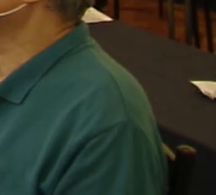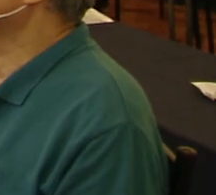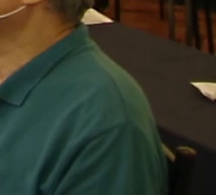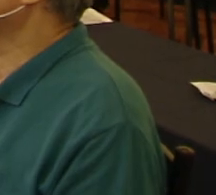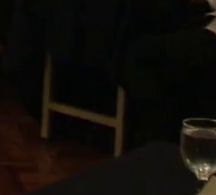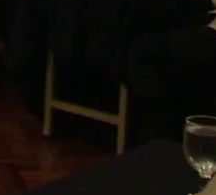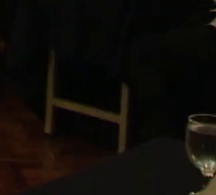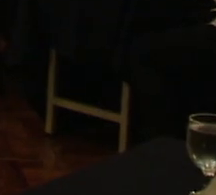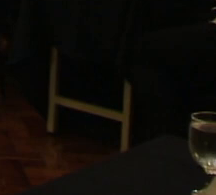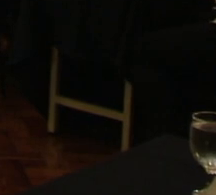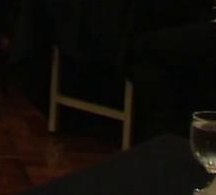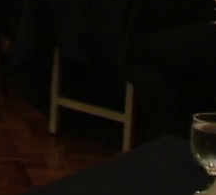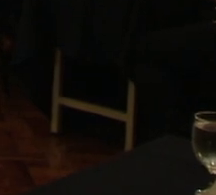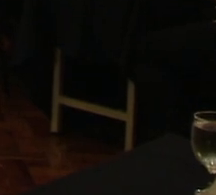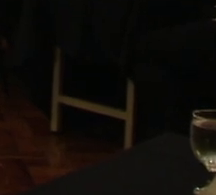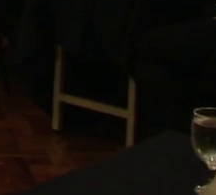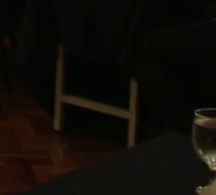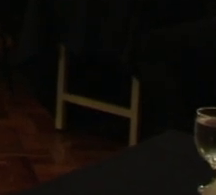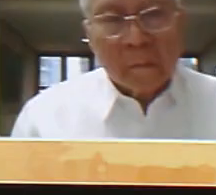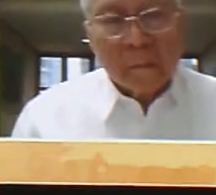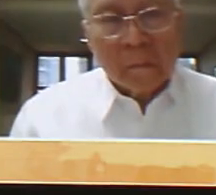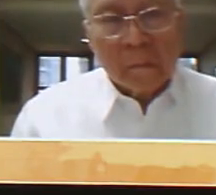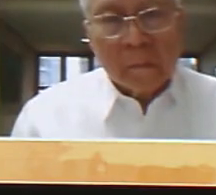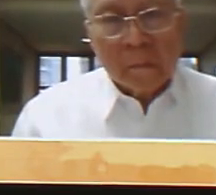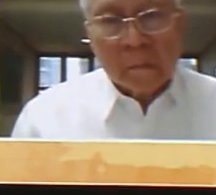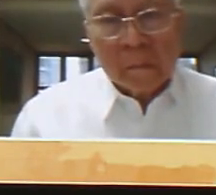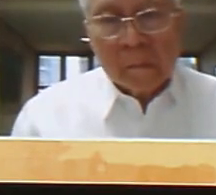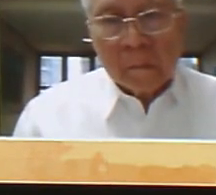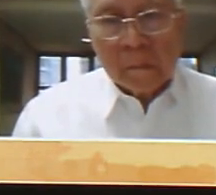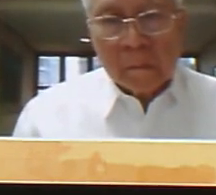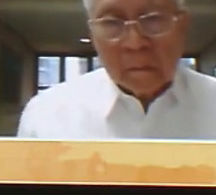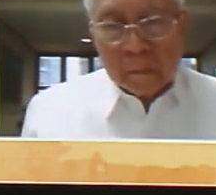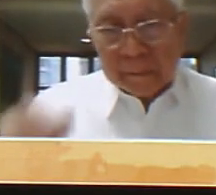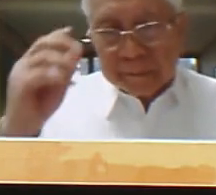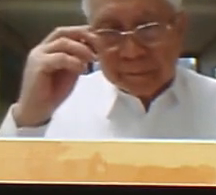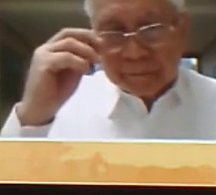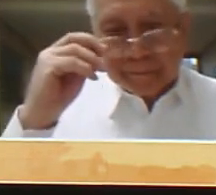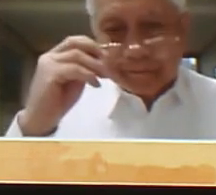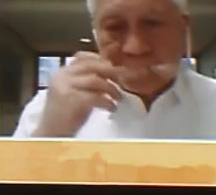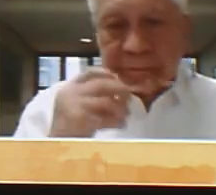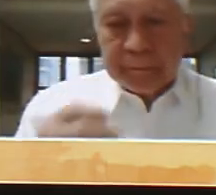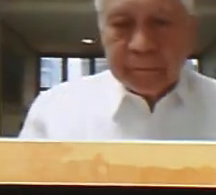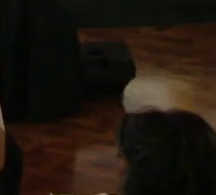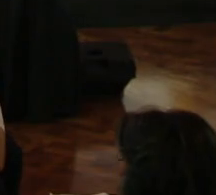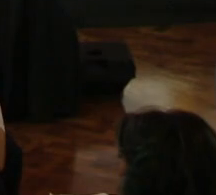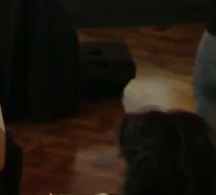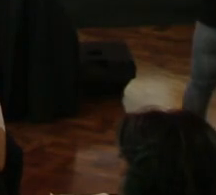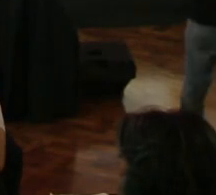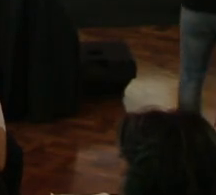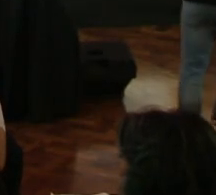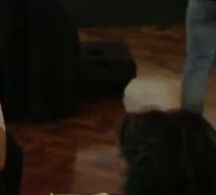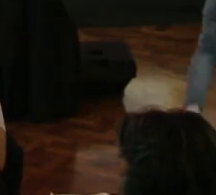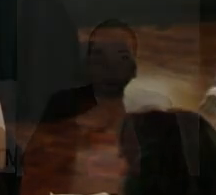Day. Isambayan co-convener lawyer Howard Calleja says the list of nominees for president, vice president, and senators